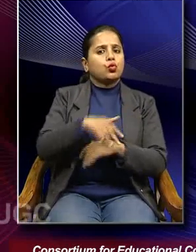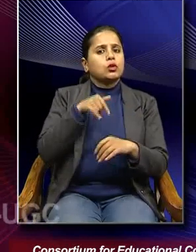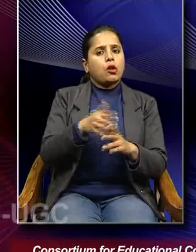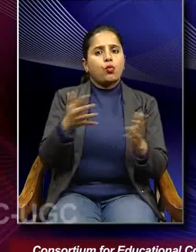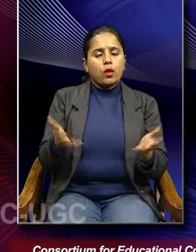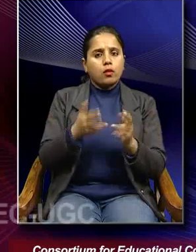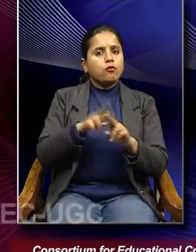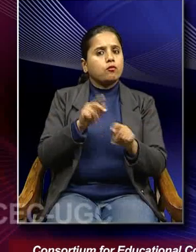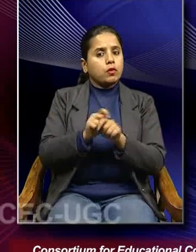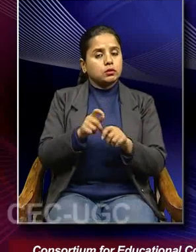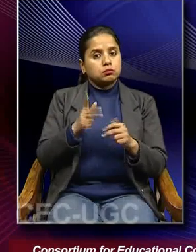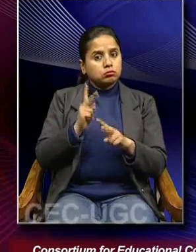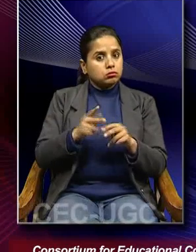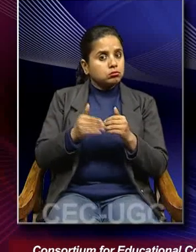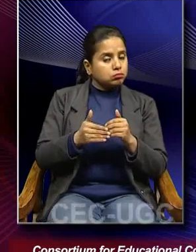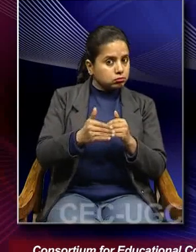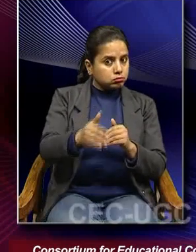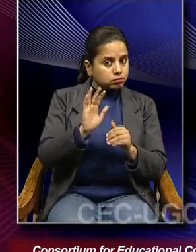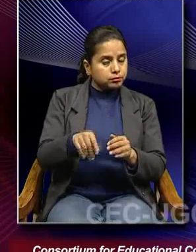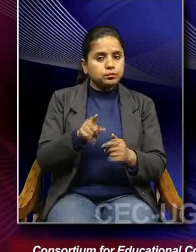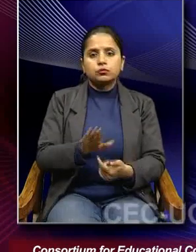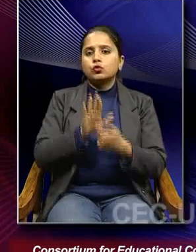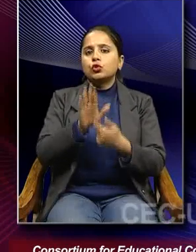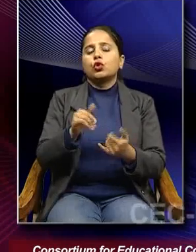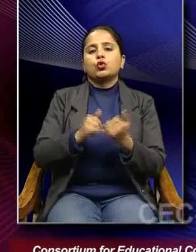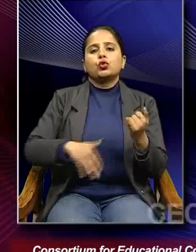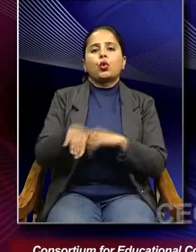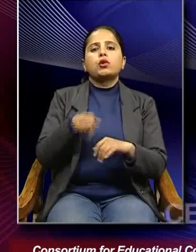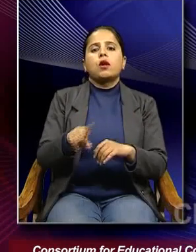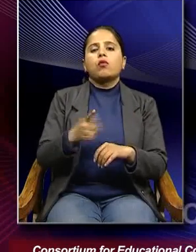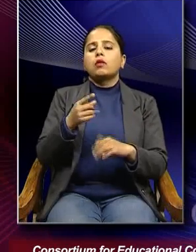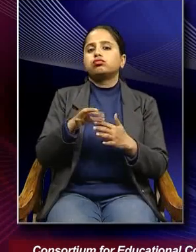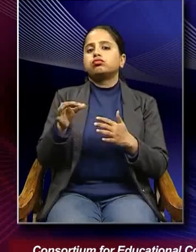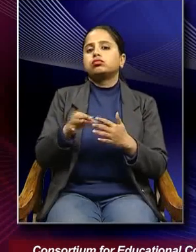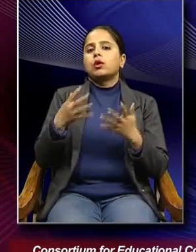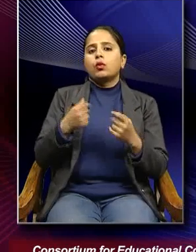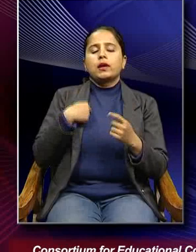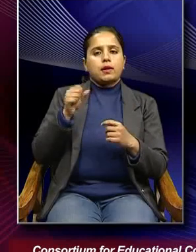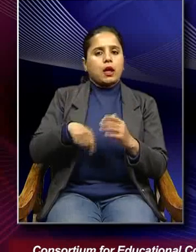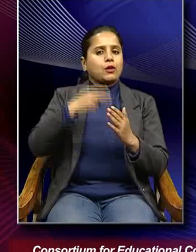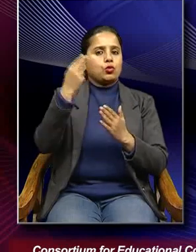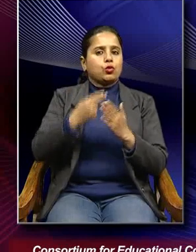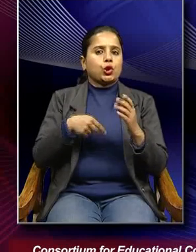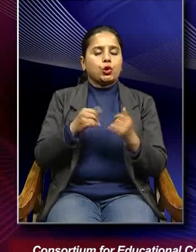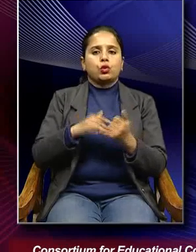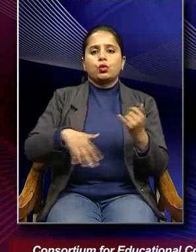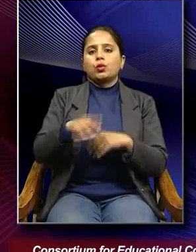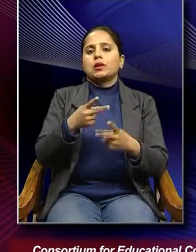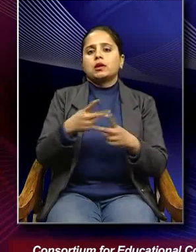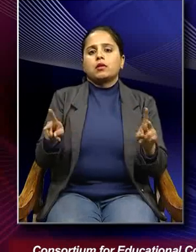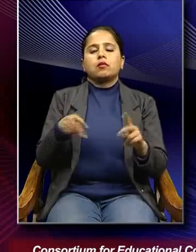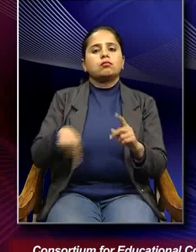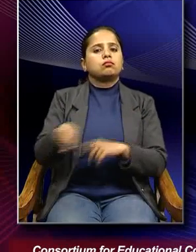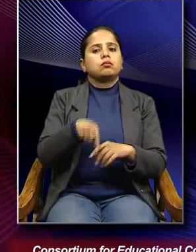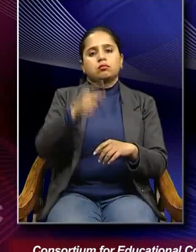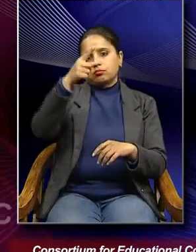function exists to represent the social preferences, we can draw a social indifference curve in the same way